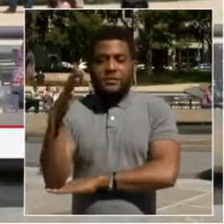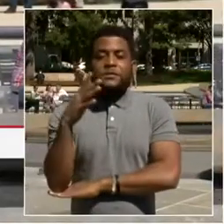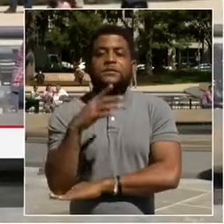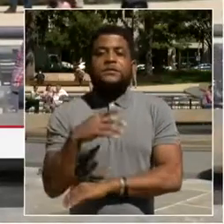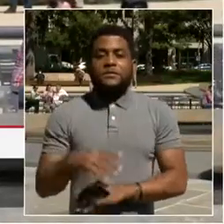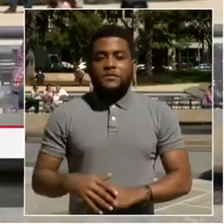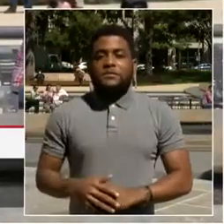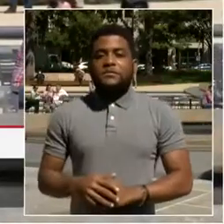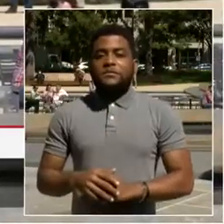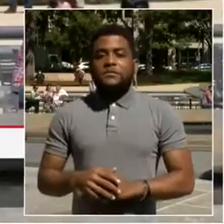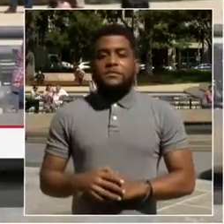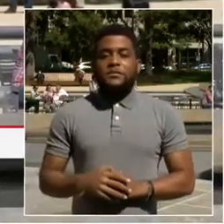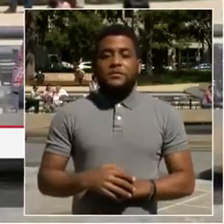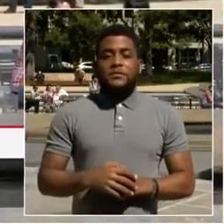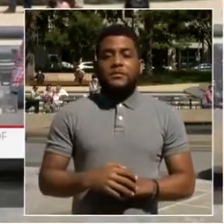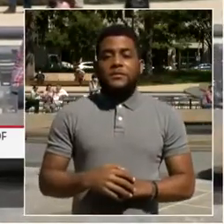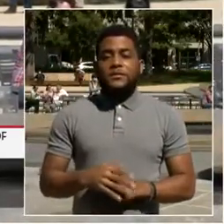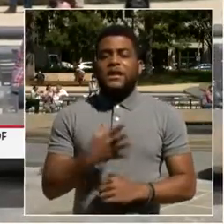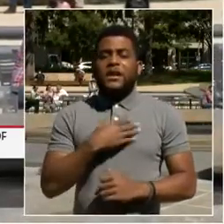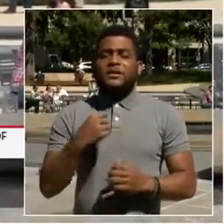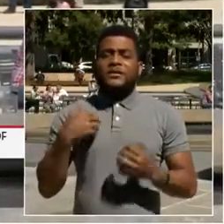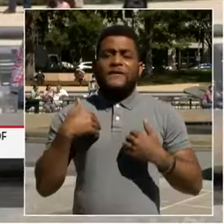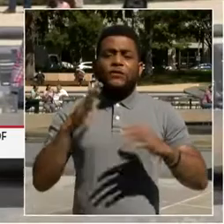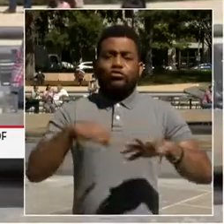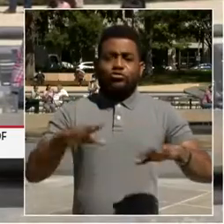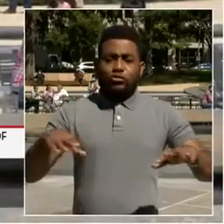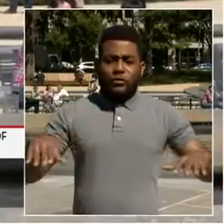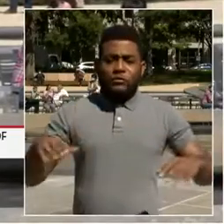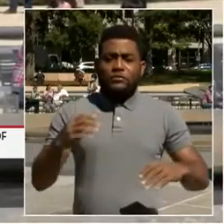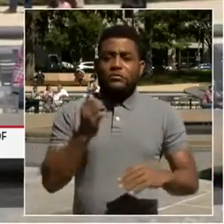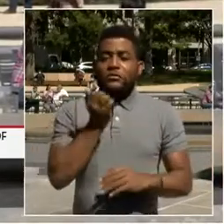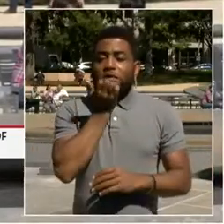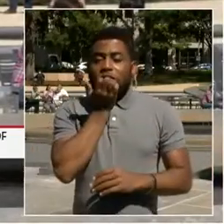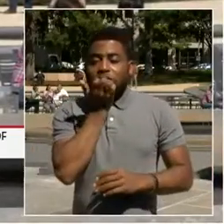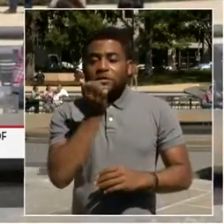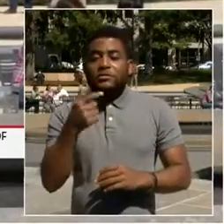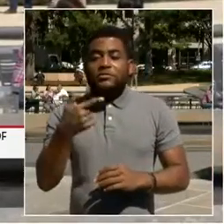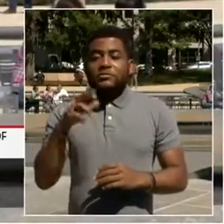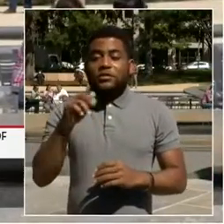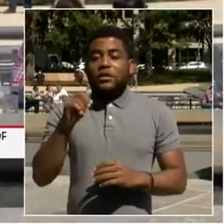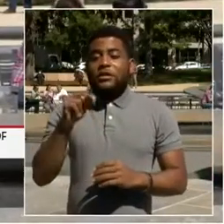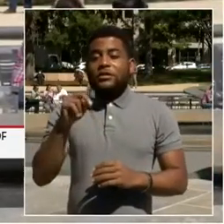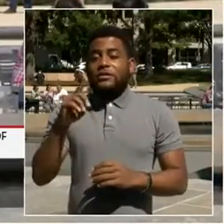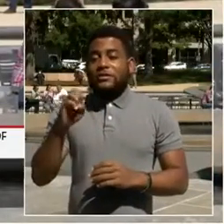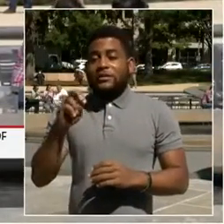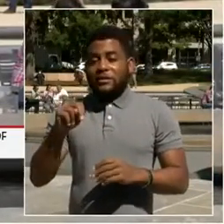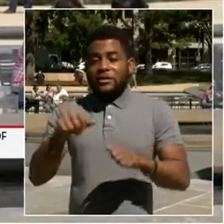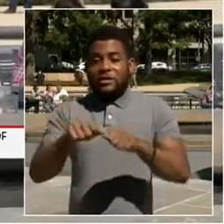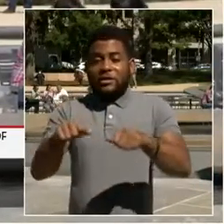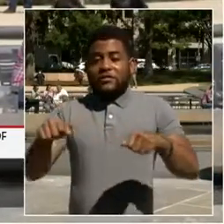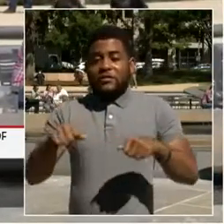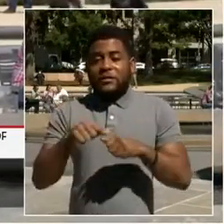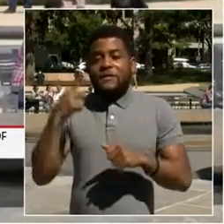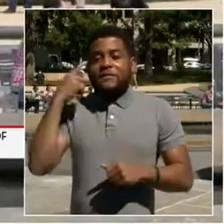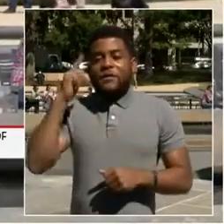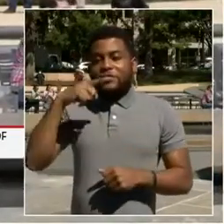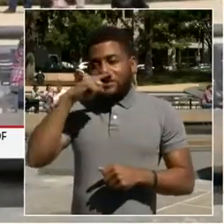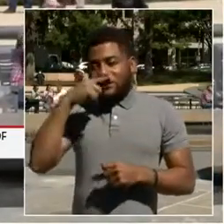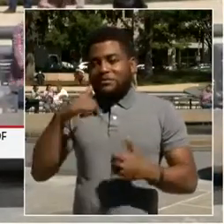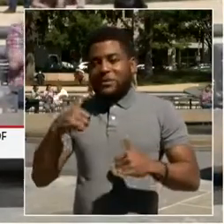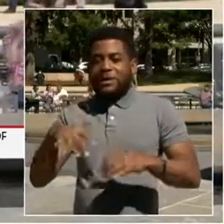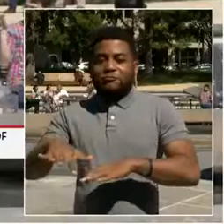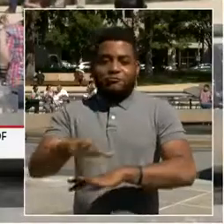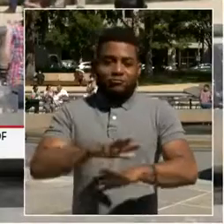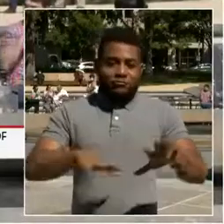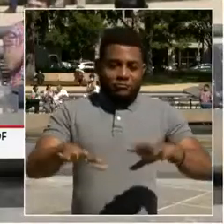A children's garden area that I'm sure all the kids and kids at heart are excited about. And